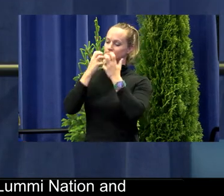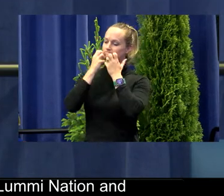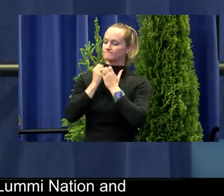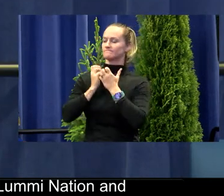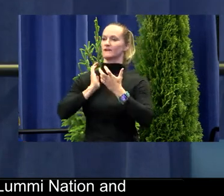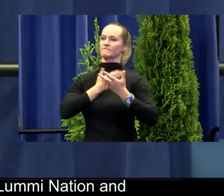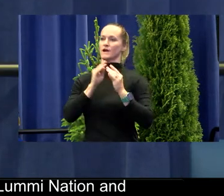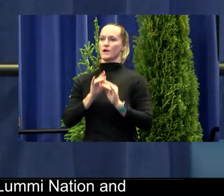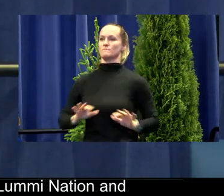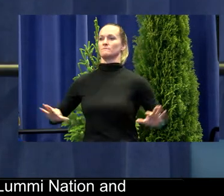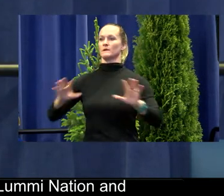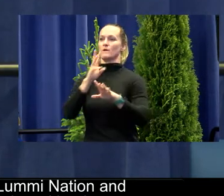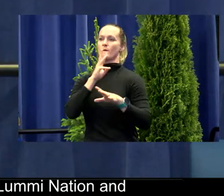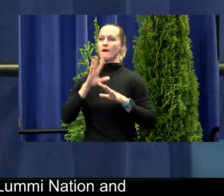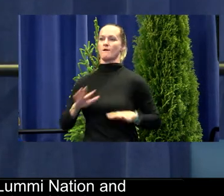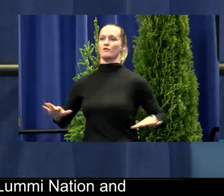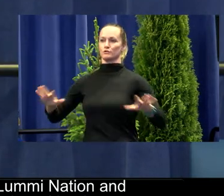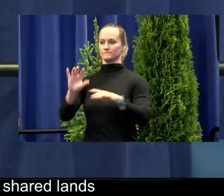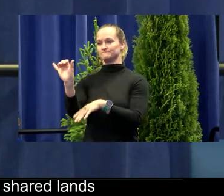and waterways.